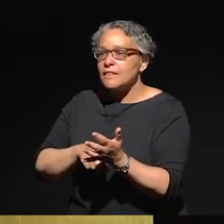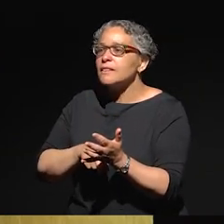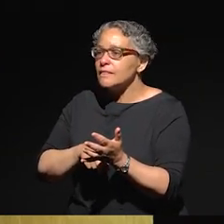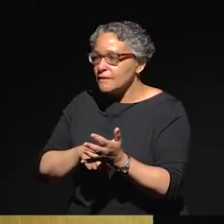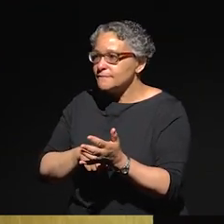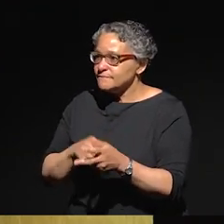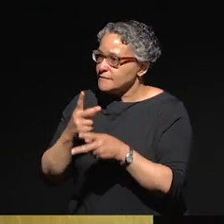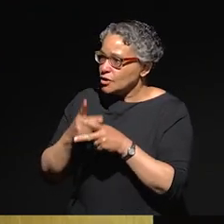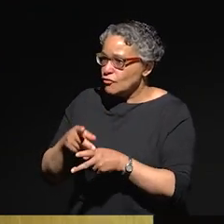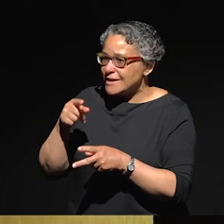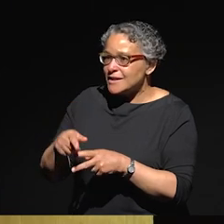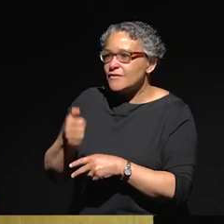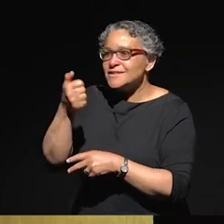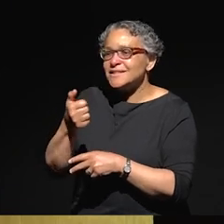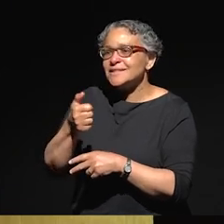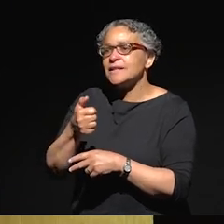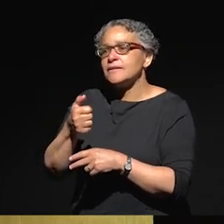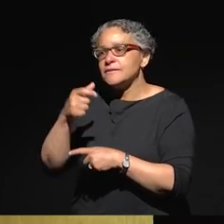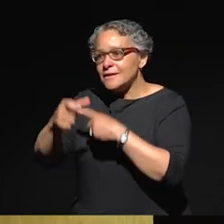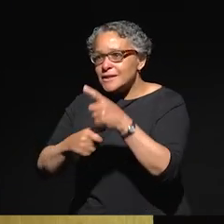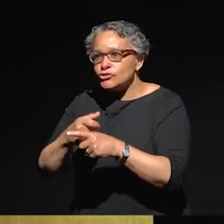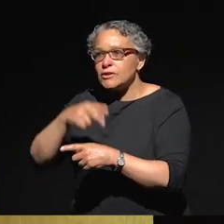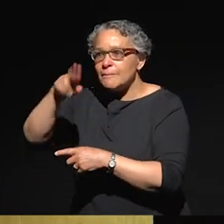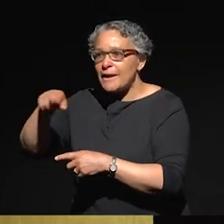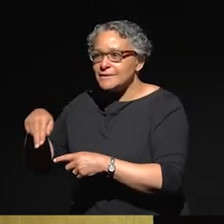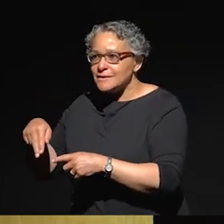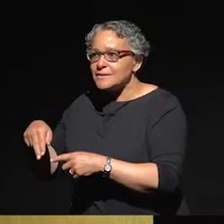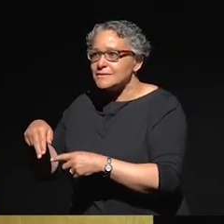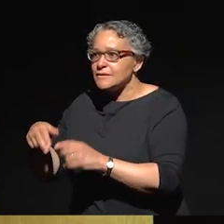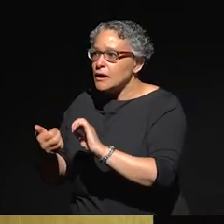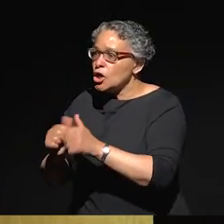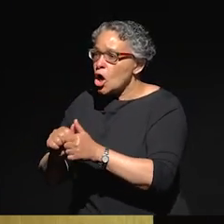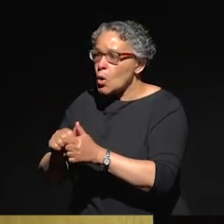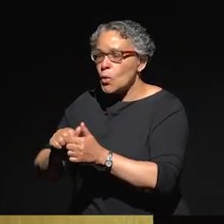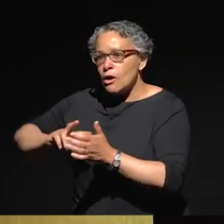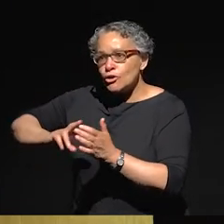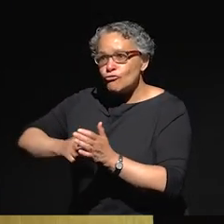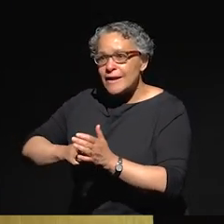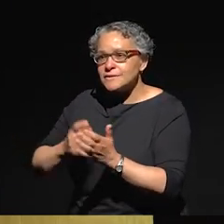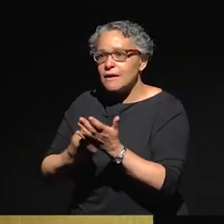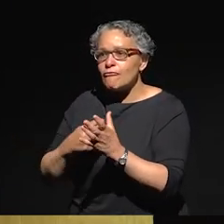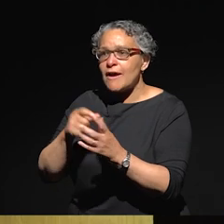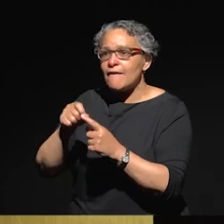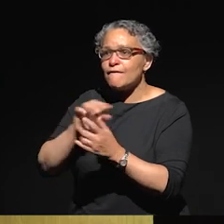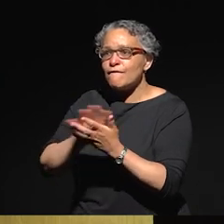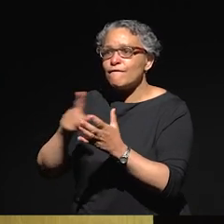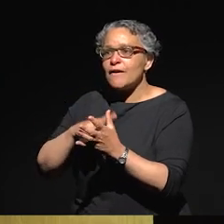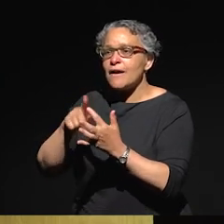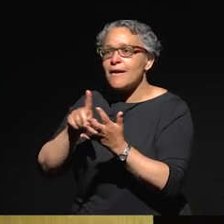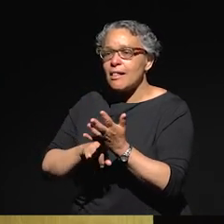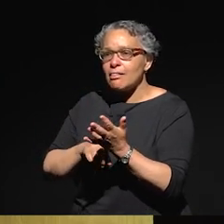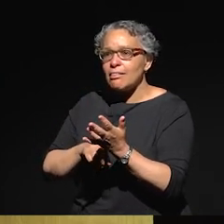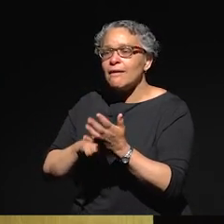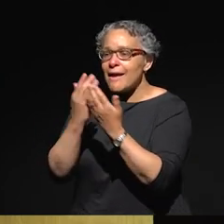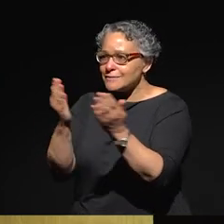here at the gallery, and the co-curator with Tom Henry and David Exurgin of the Raphael exhibition, which I will be